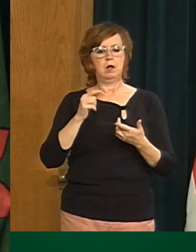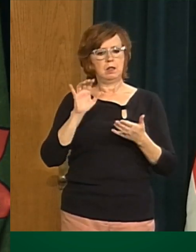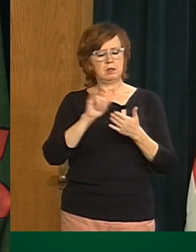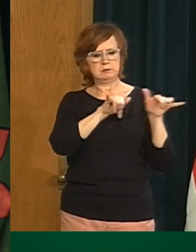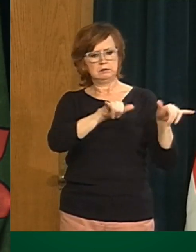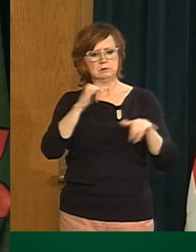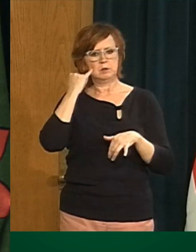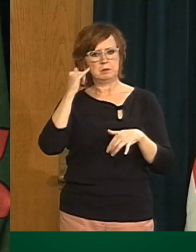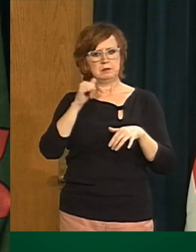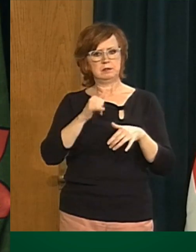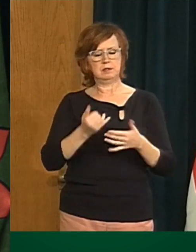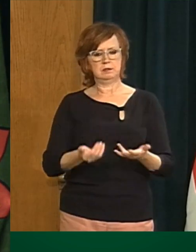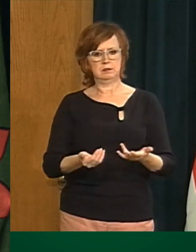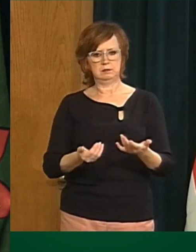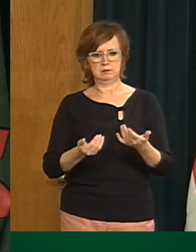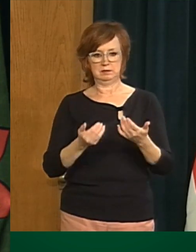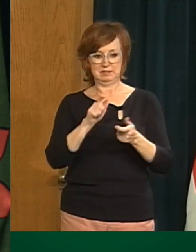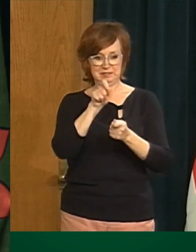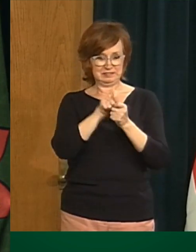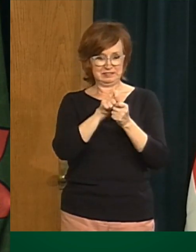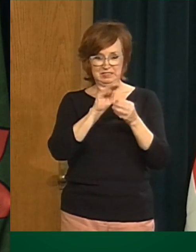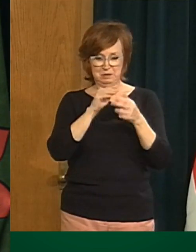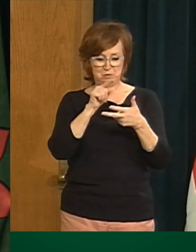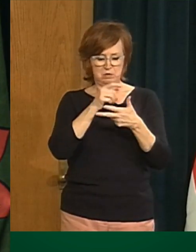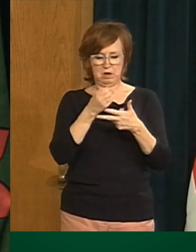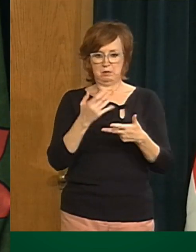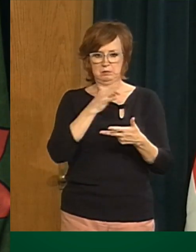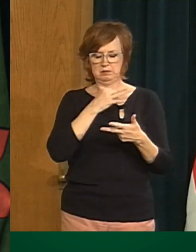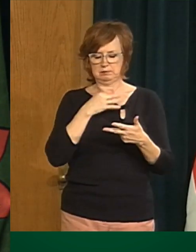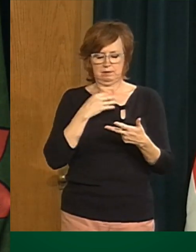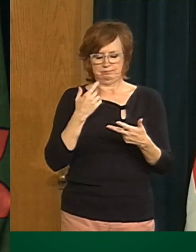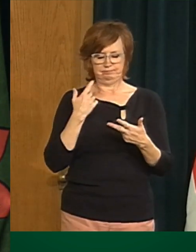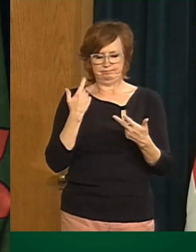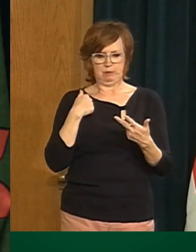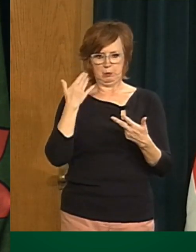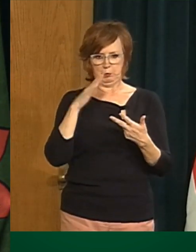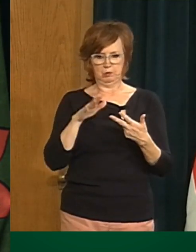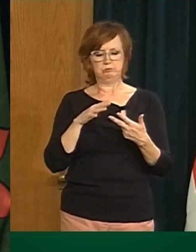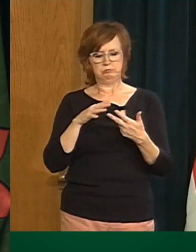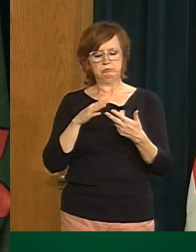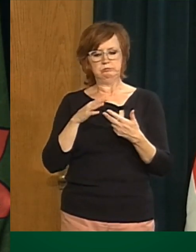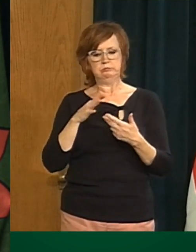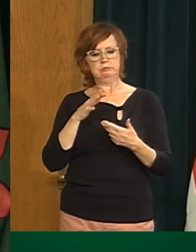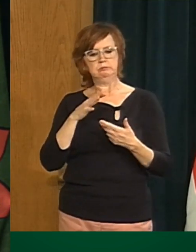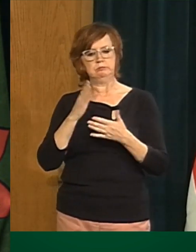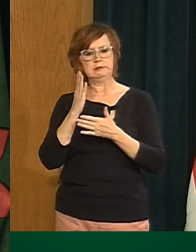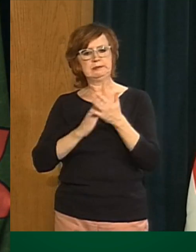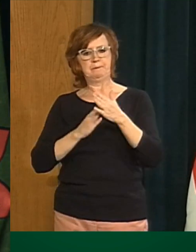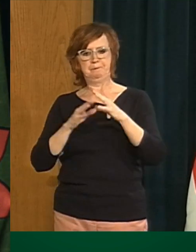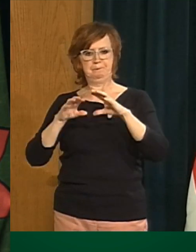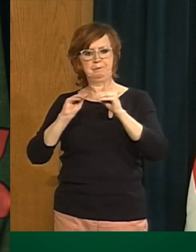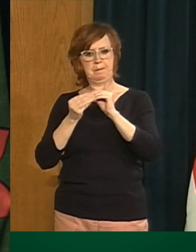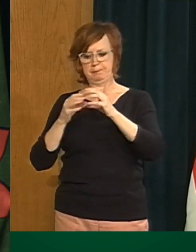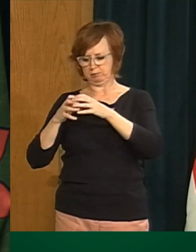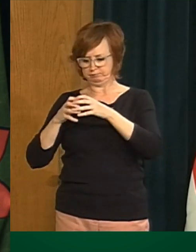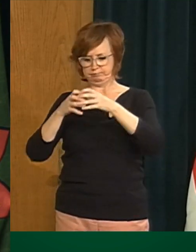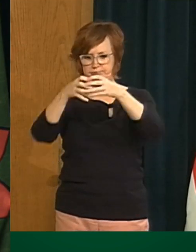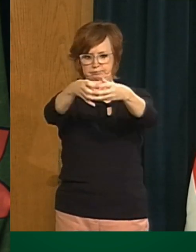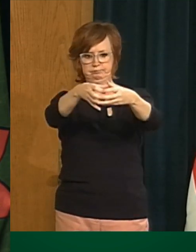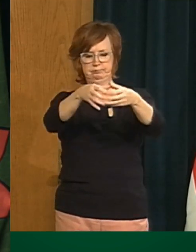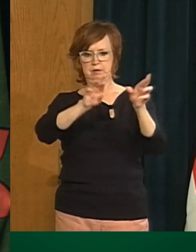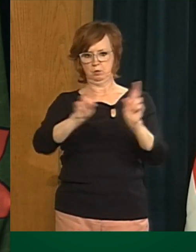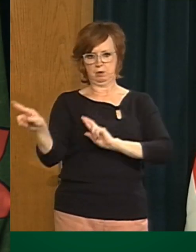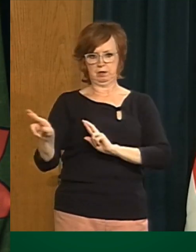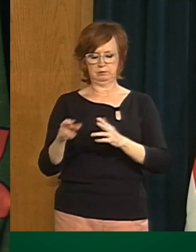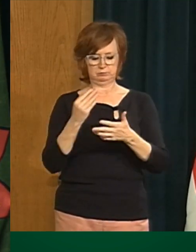COVID-19 virus. So I don't know what the number will be. There's substantial resources that have been moved into the area already, and there will be more that will be on